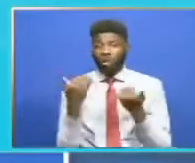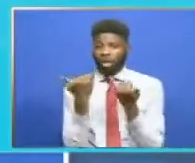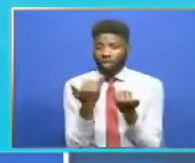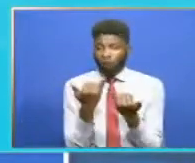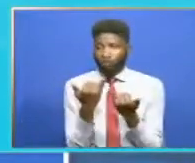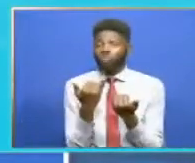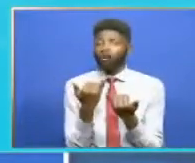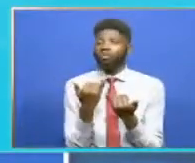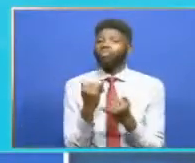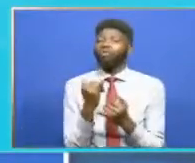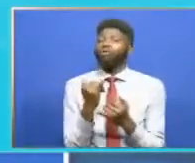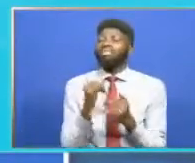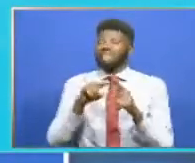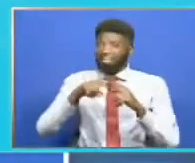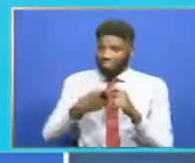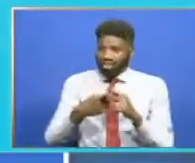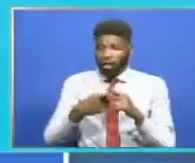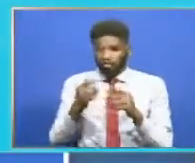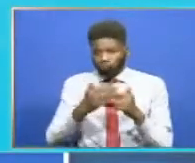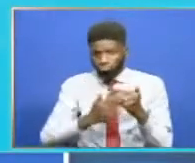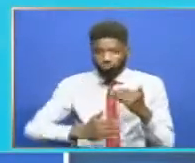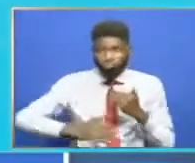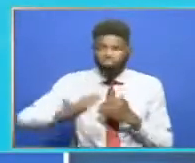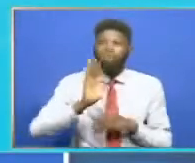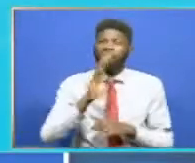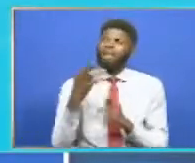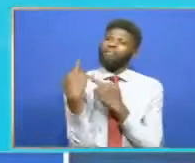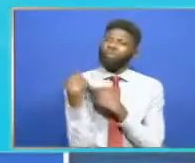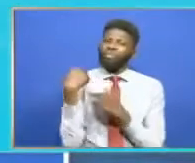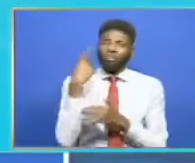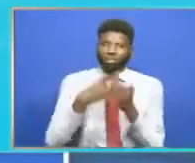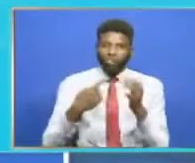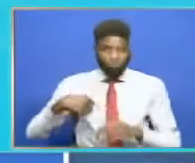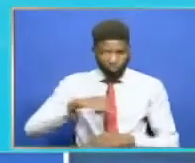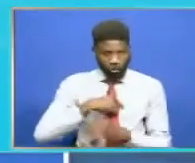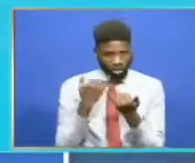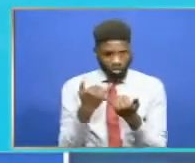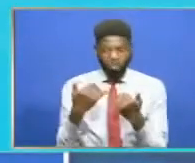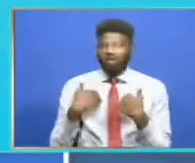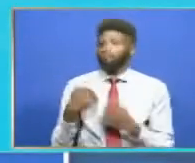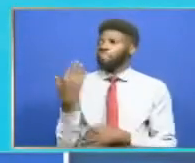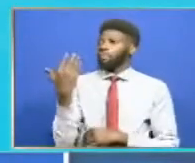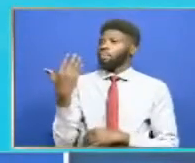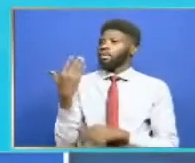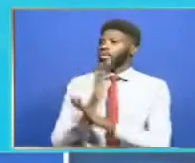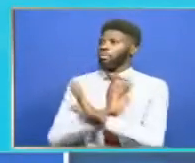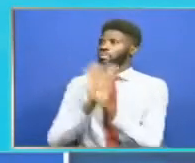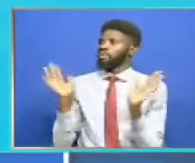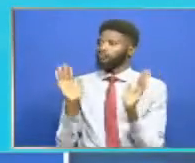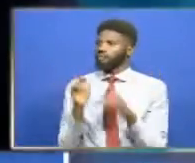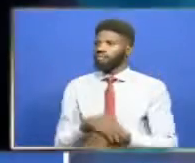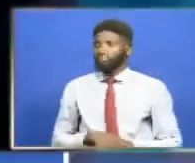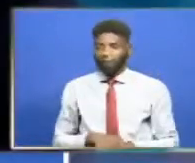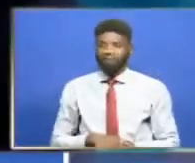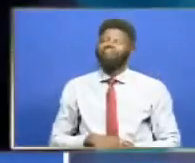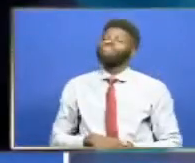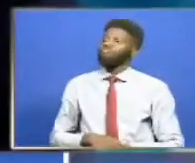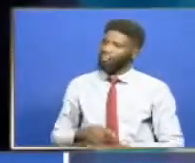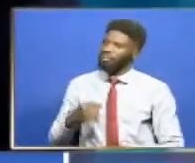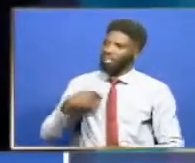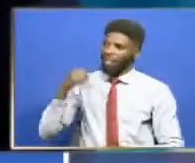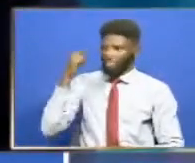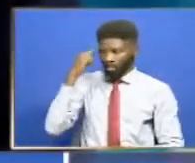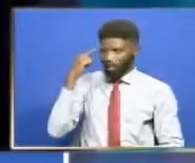the process from where we are right now? Because all what we have now is the document. Yes, I think the mandate should be that they